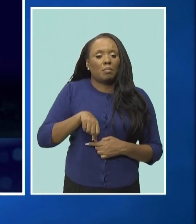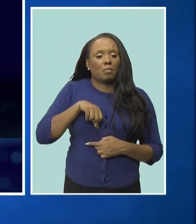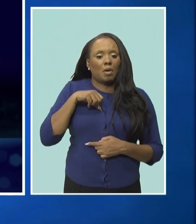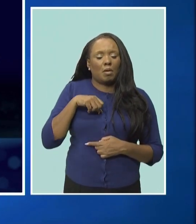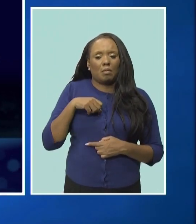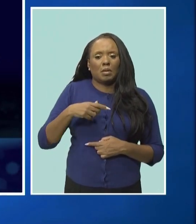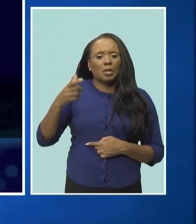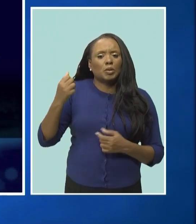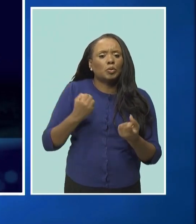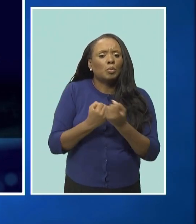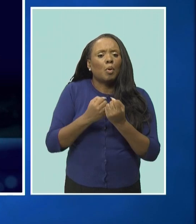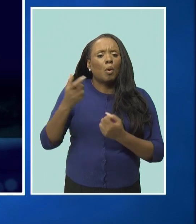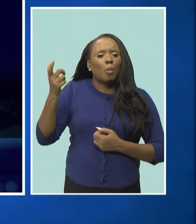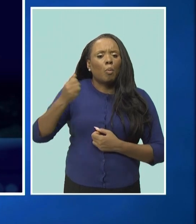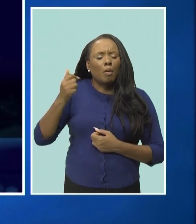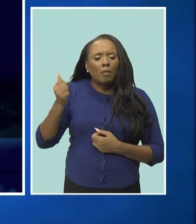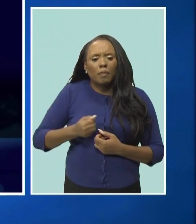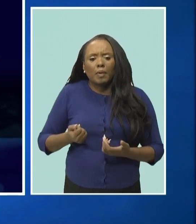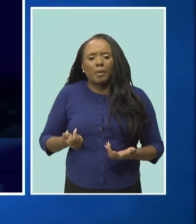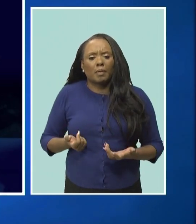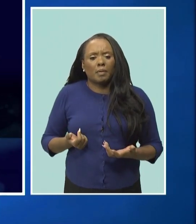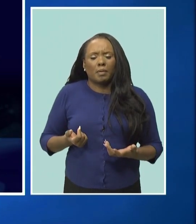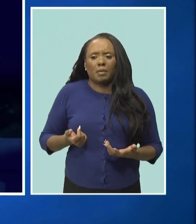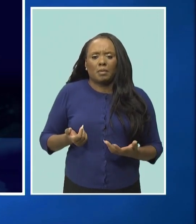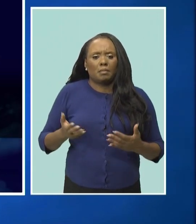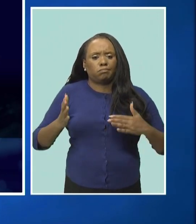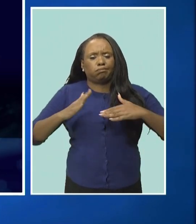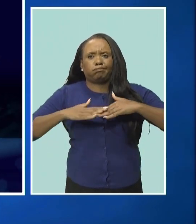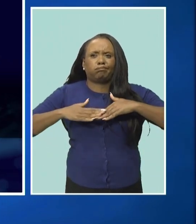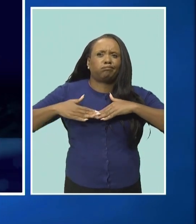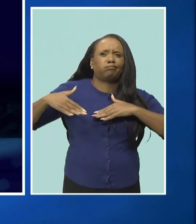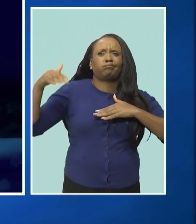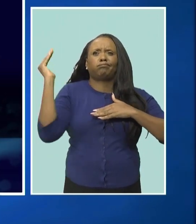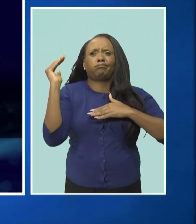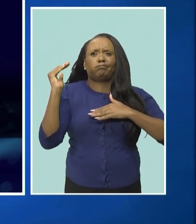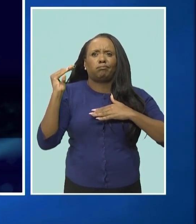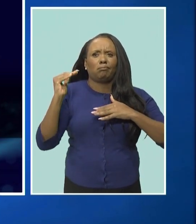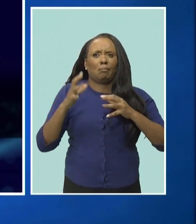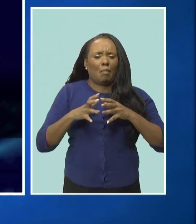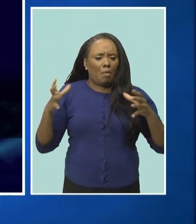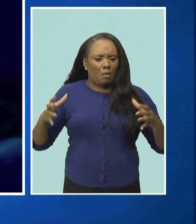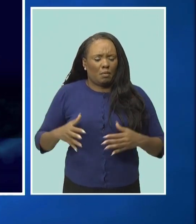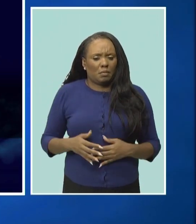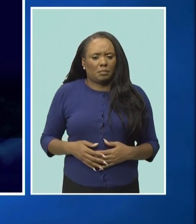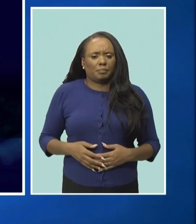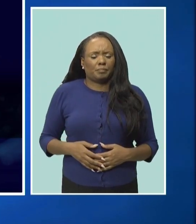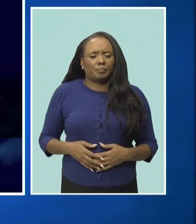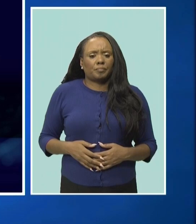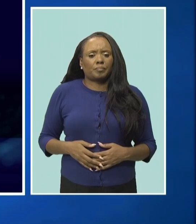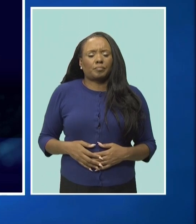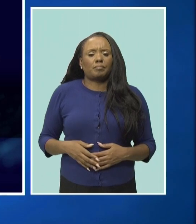supported welfare in numbers that normally exceed what governments offer in this regard. Through the year, it's been